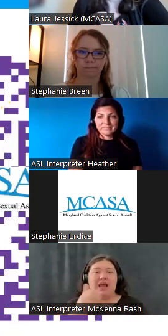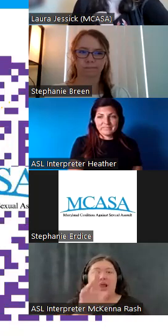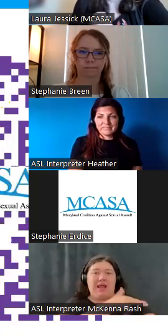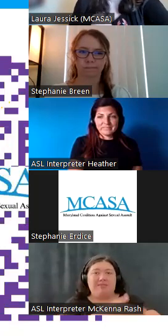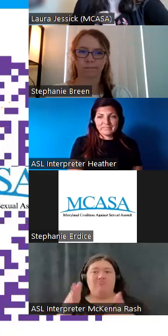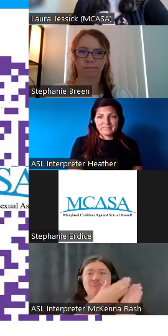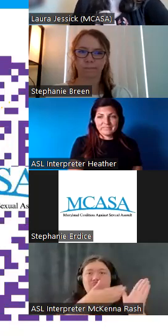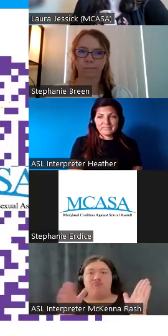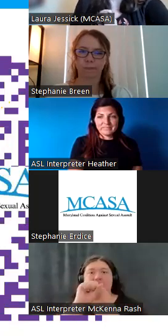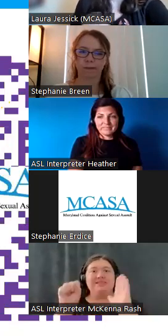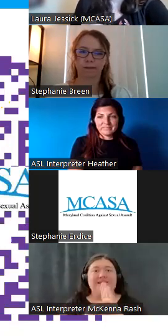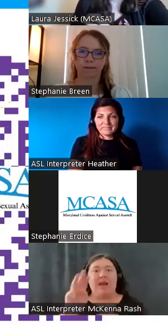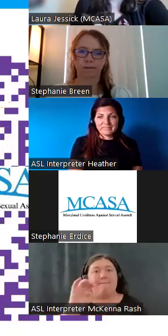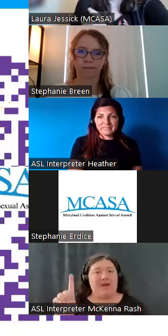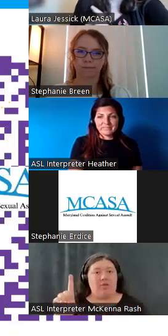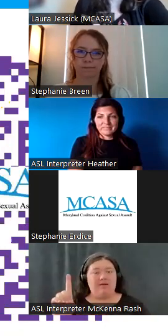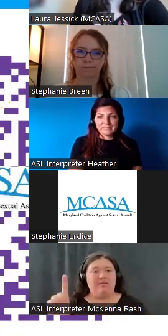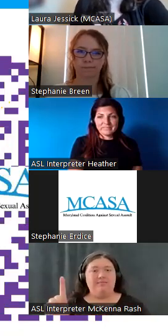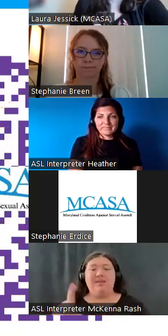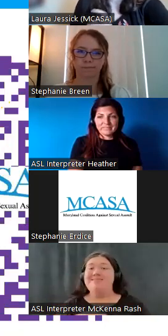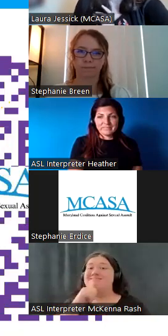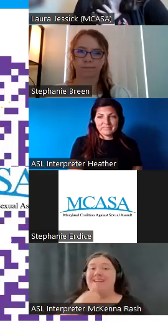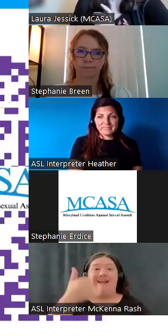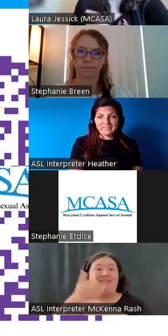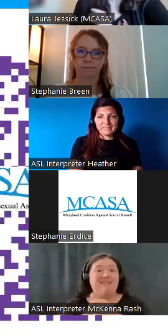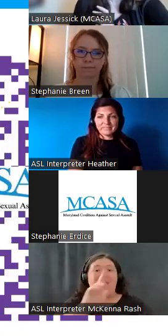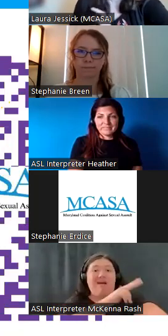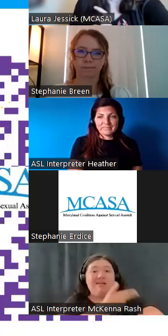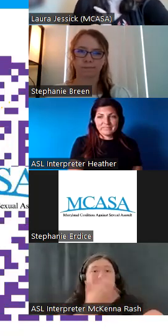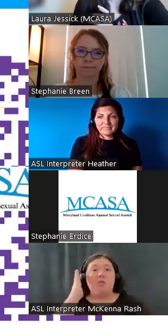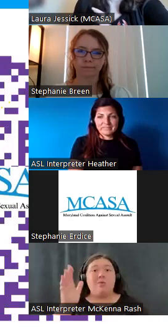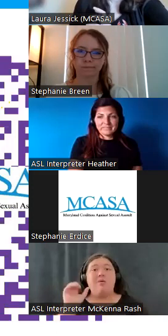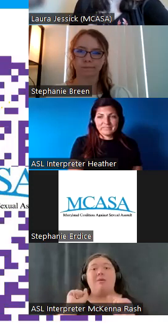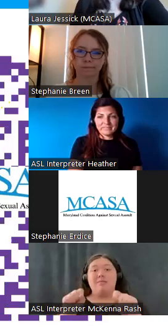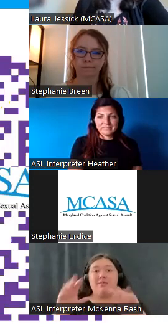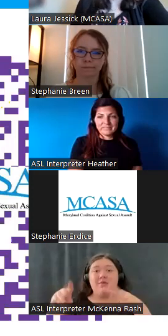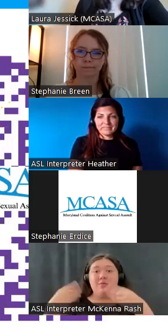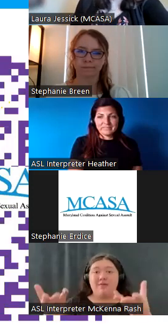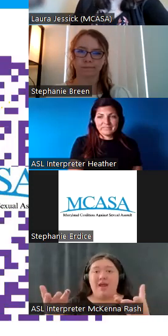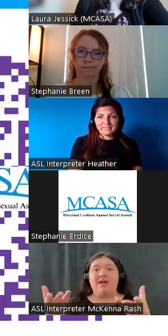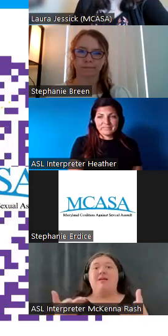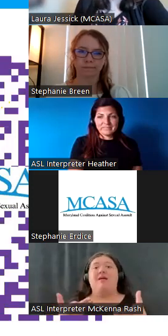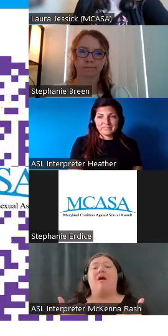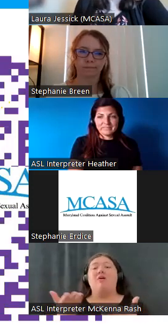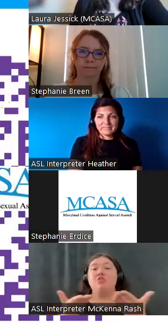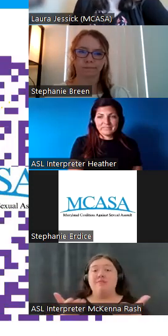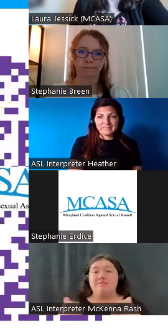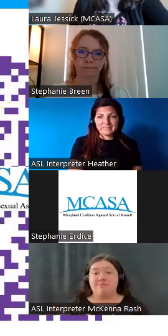state of Maryland. Not every hospital will be able to provide a survivor with